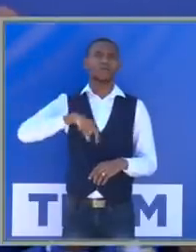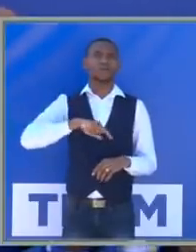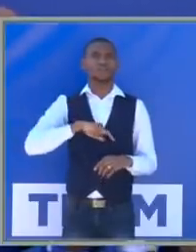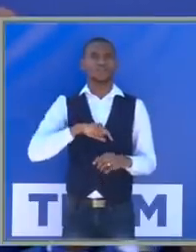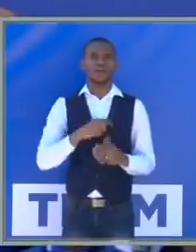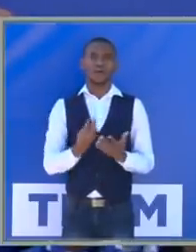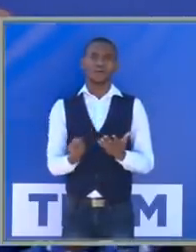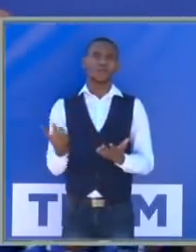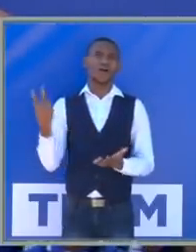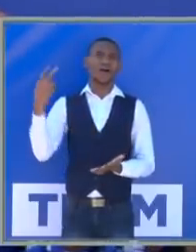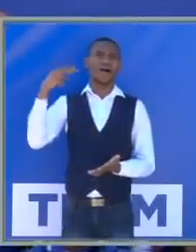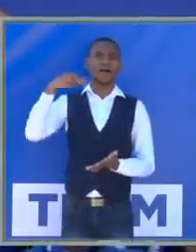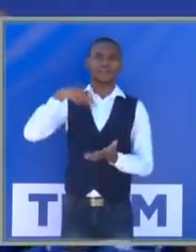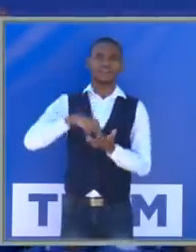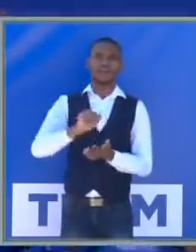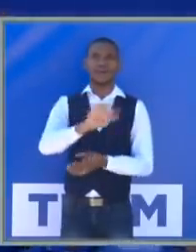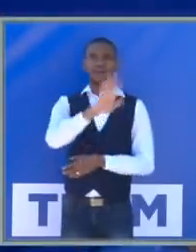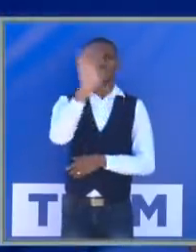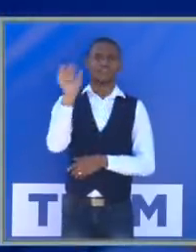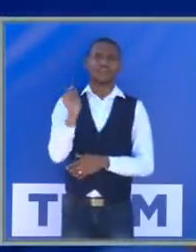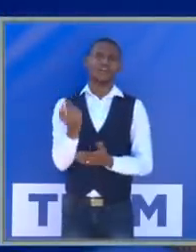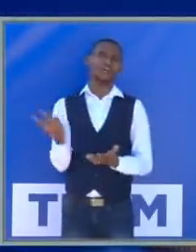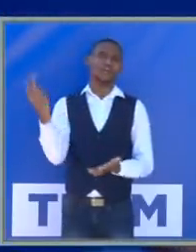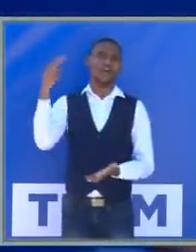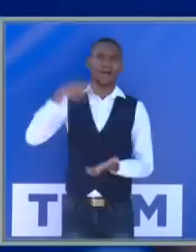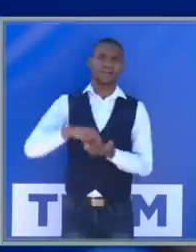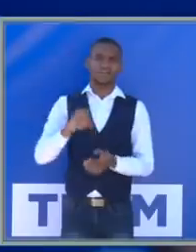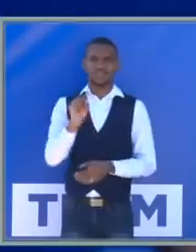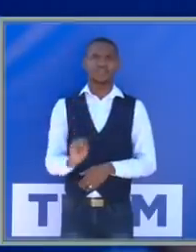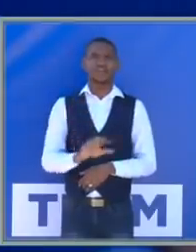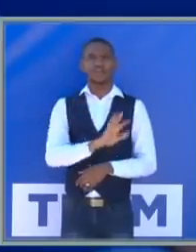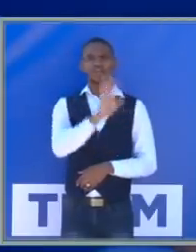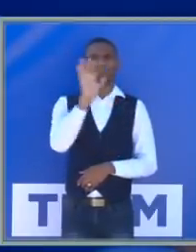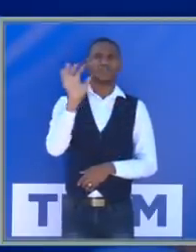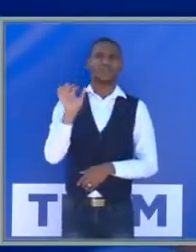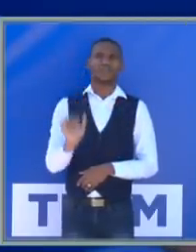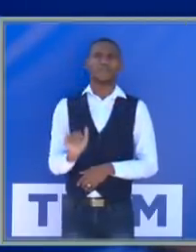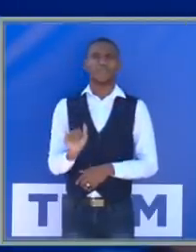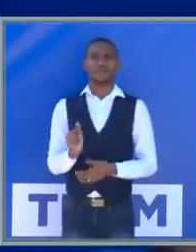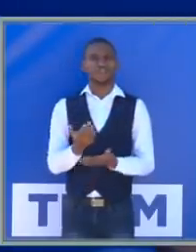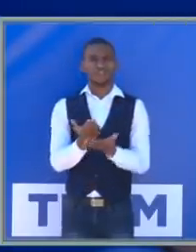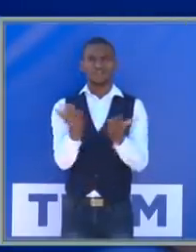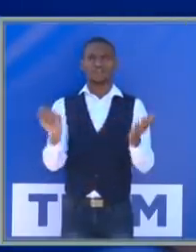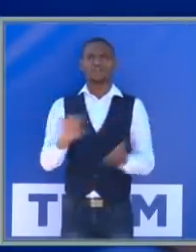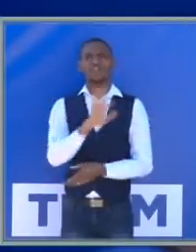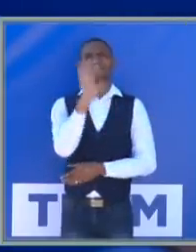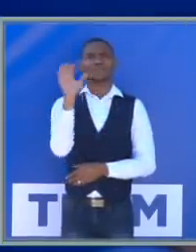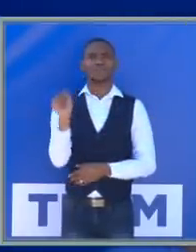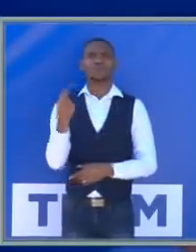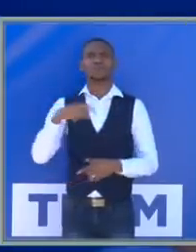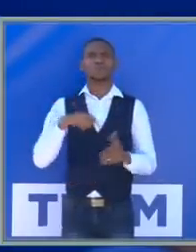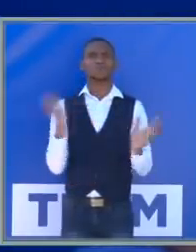Rise, Africa. Rise, South Africa. My fellow South Africans, rekopani mona